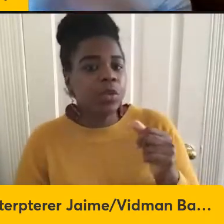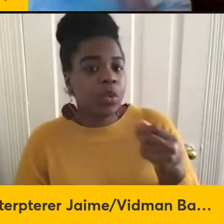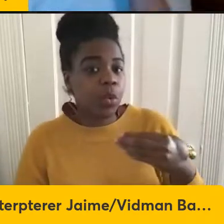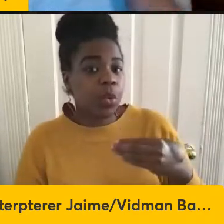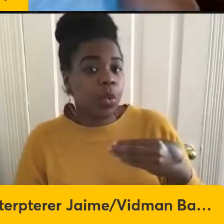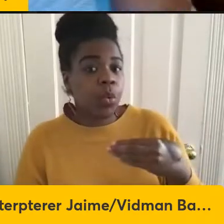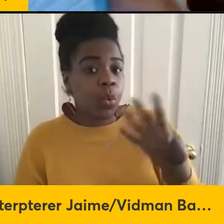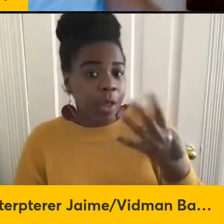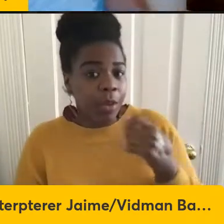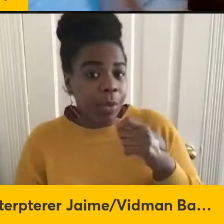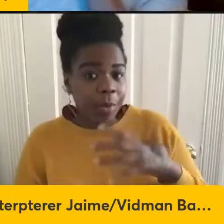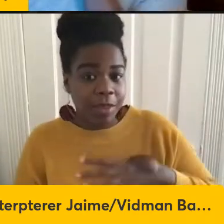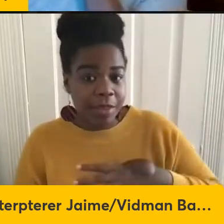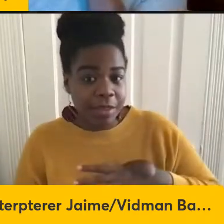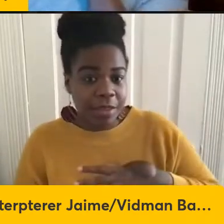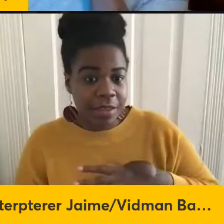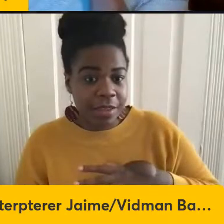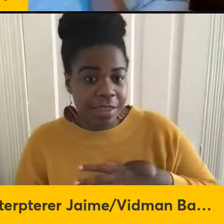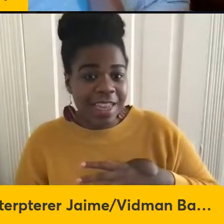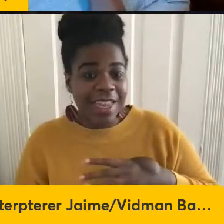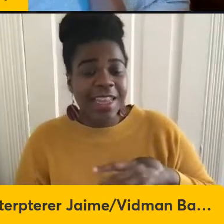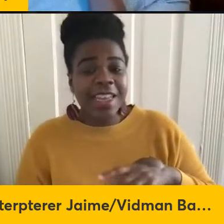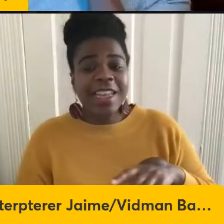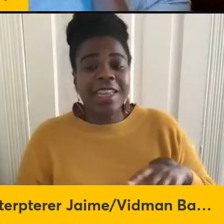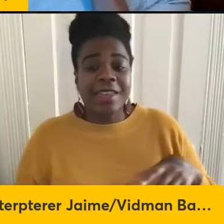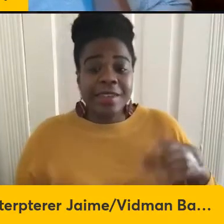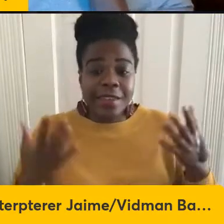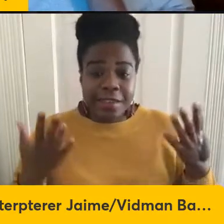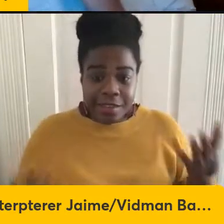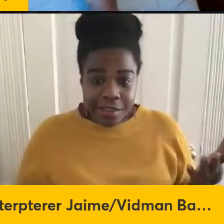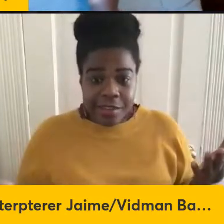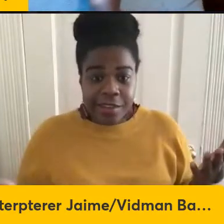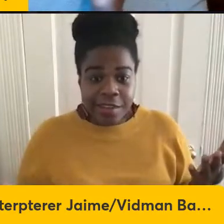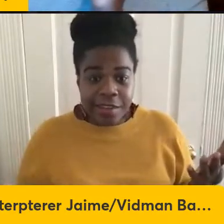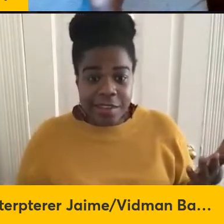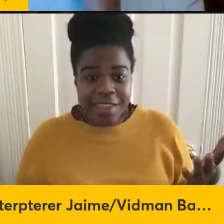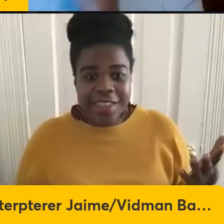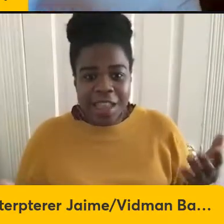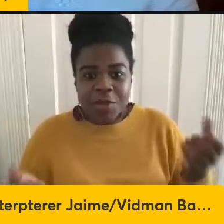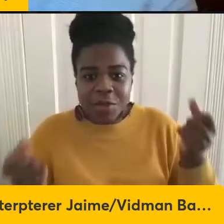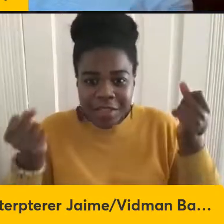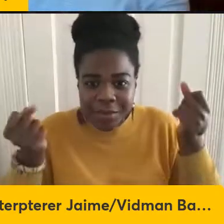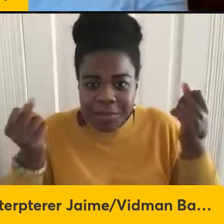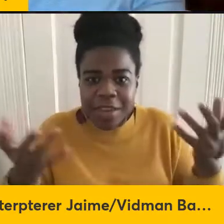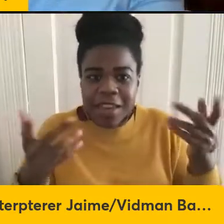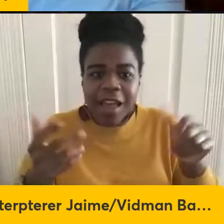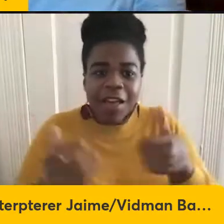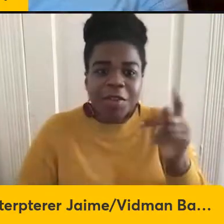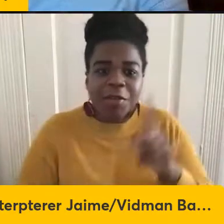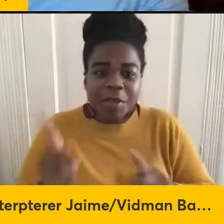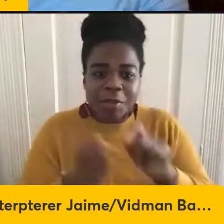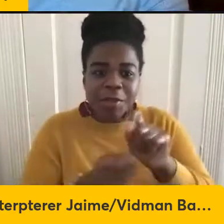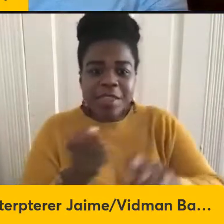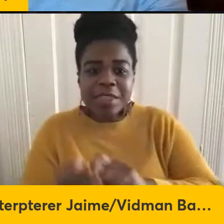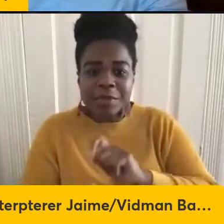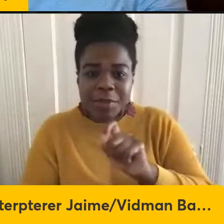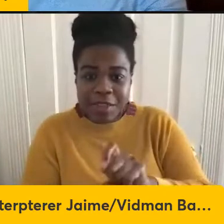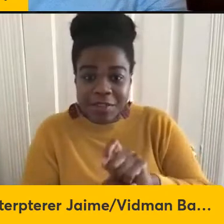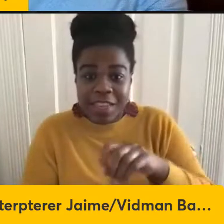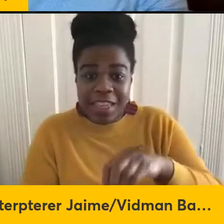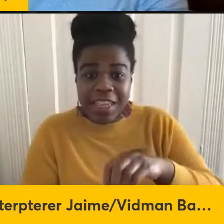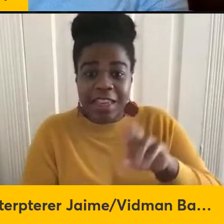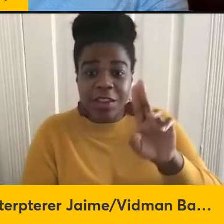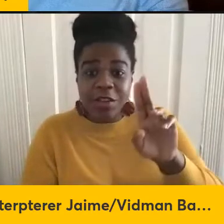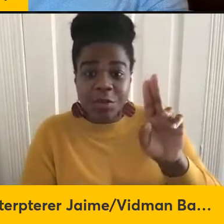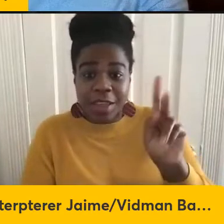middle-aged women. And so they weren't really taking in that there was lots of other people, and specifically in the UK anyway, it